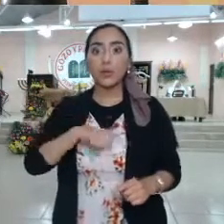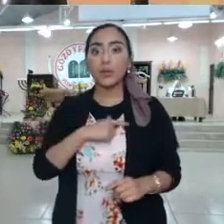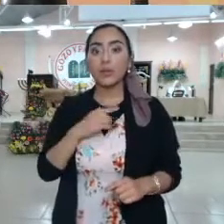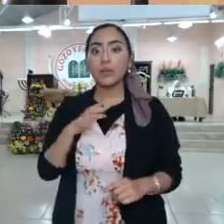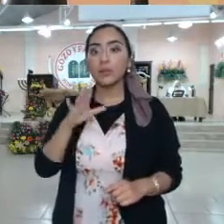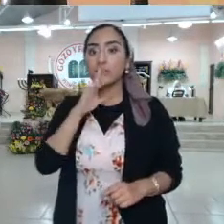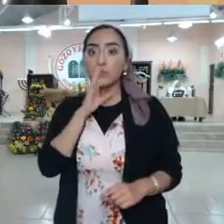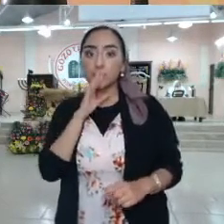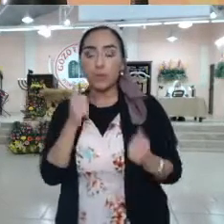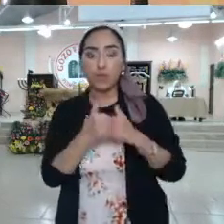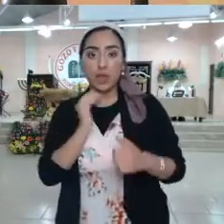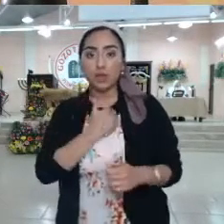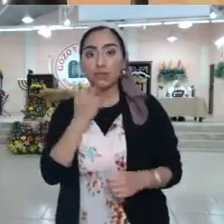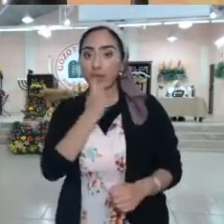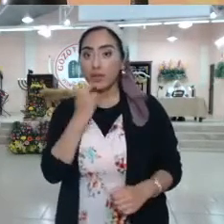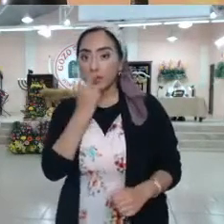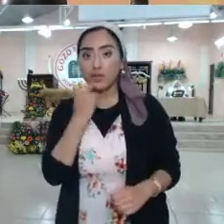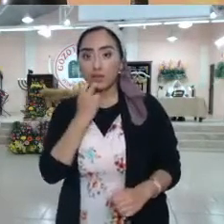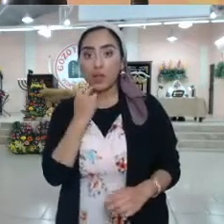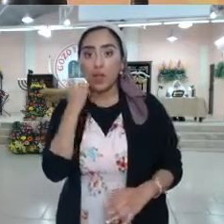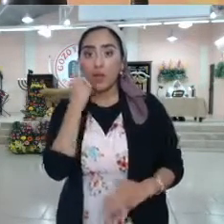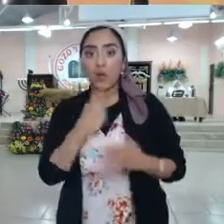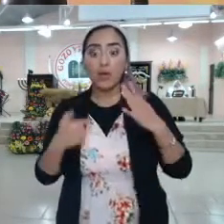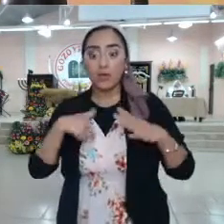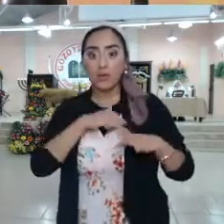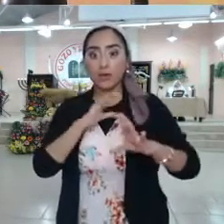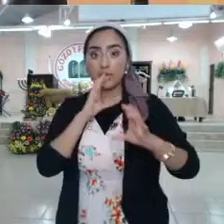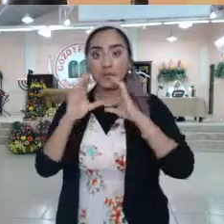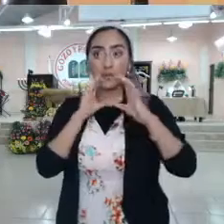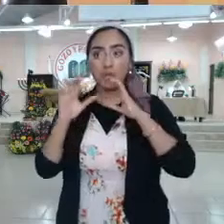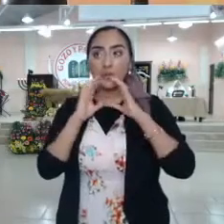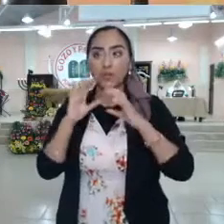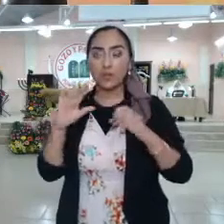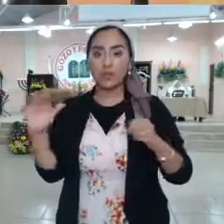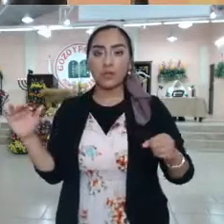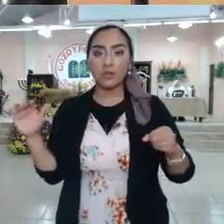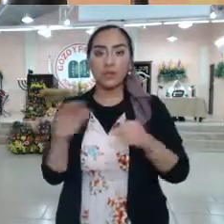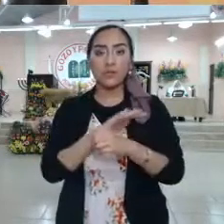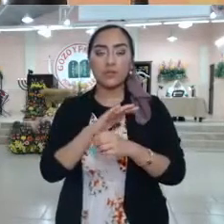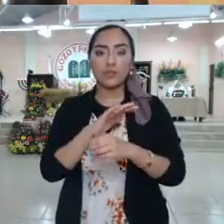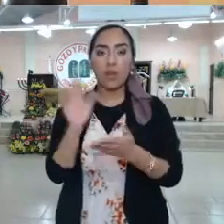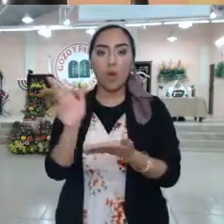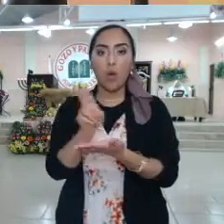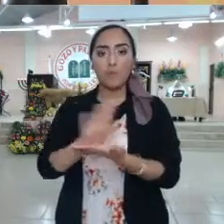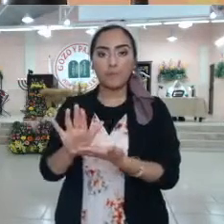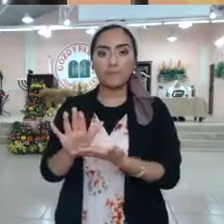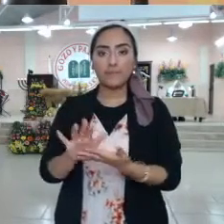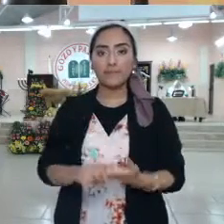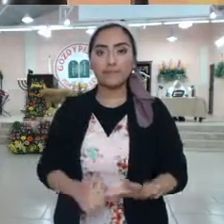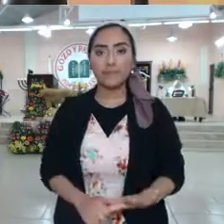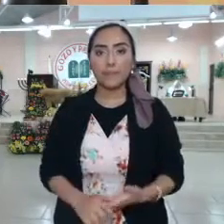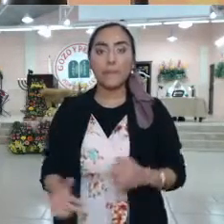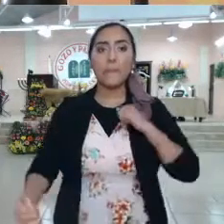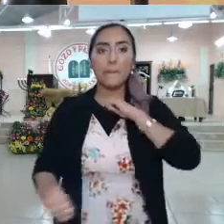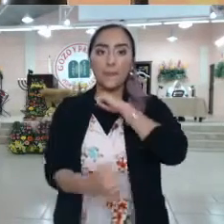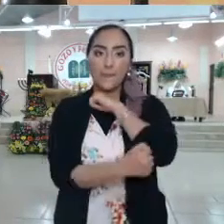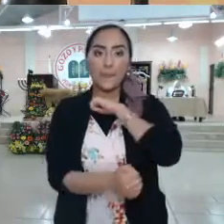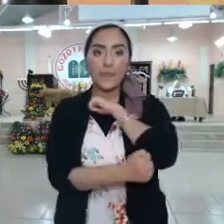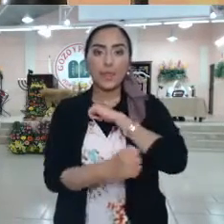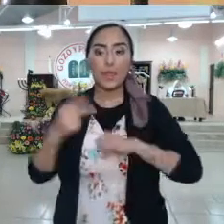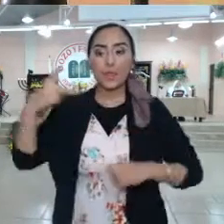may we talk, of course, with our mouth, but may what we talk may be completely matzot.